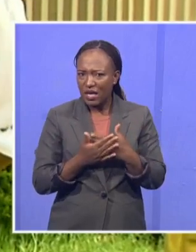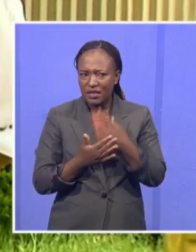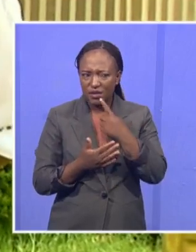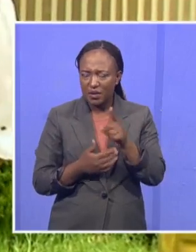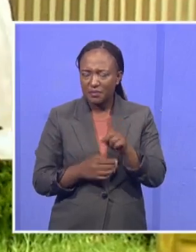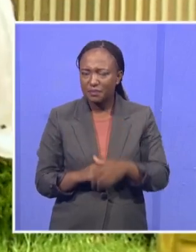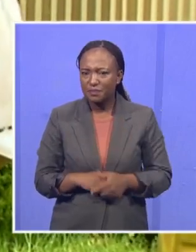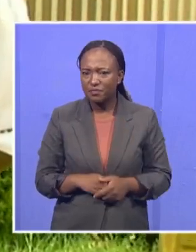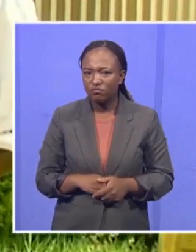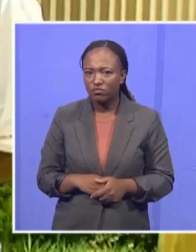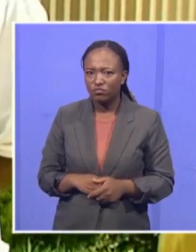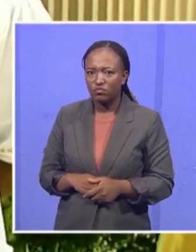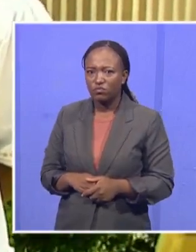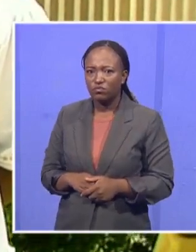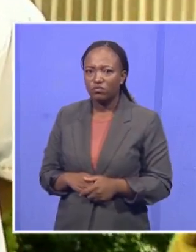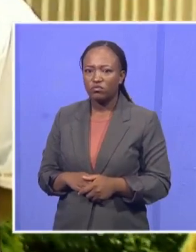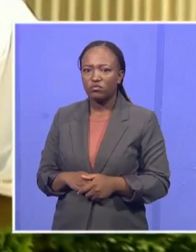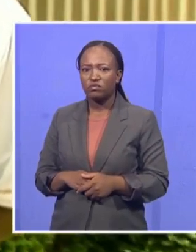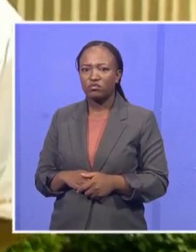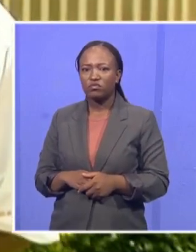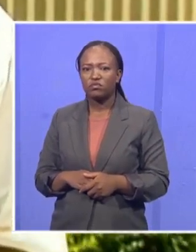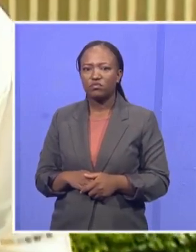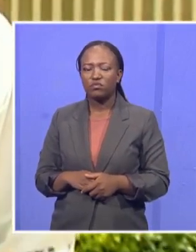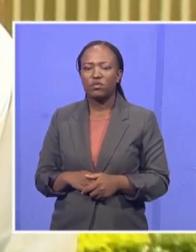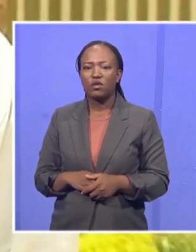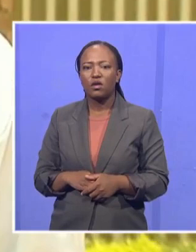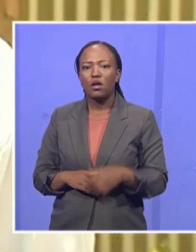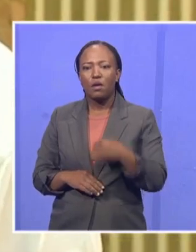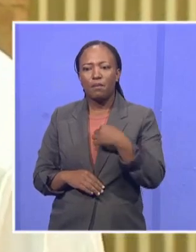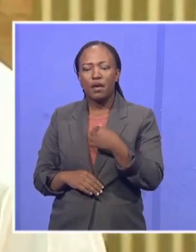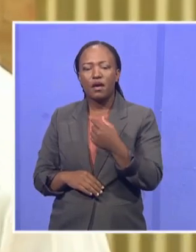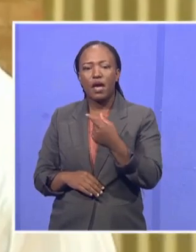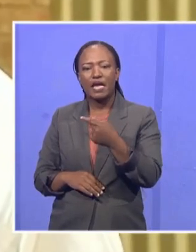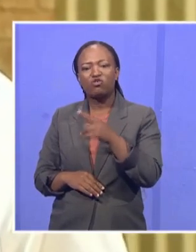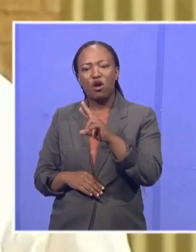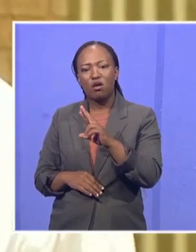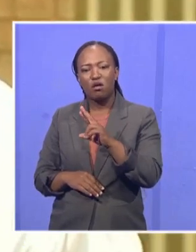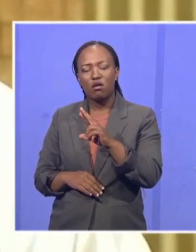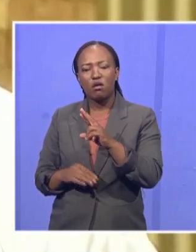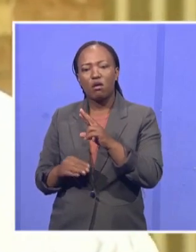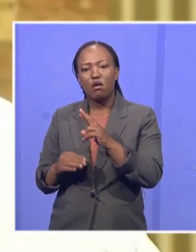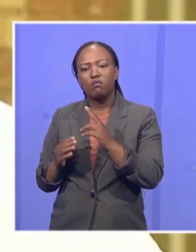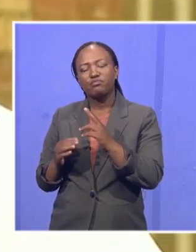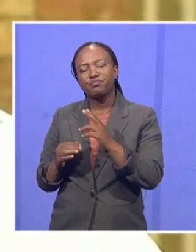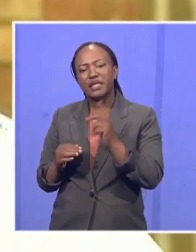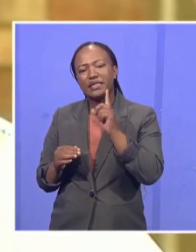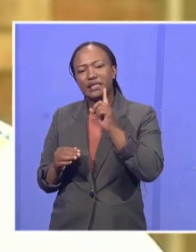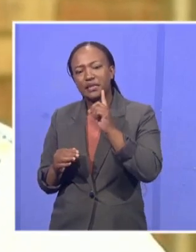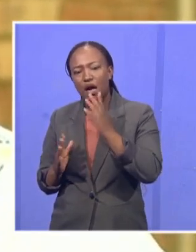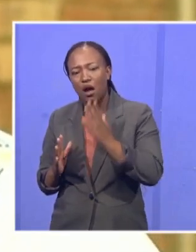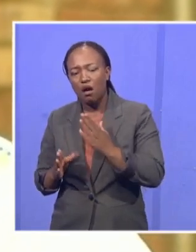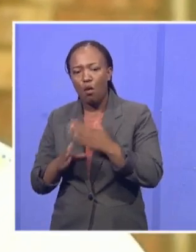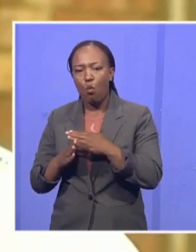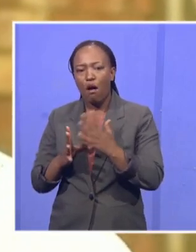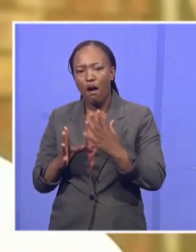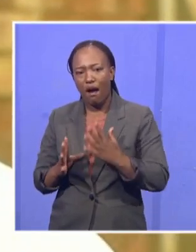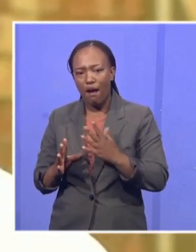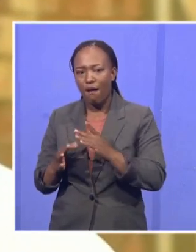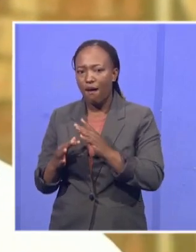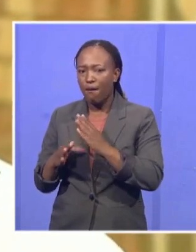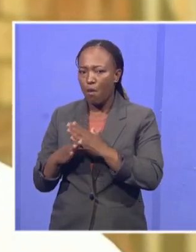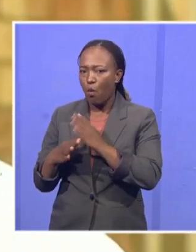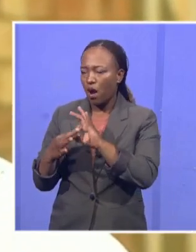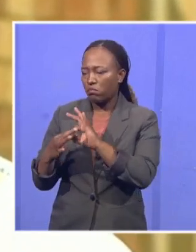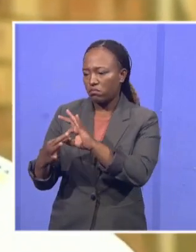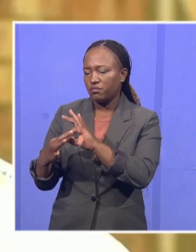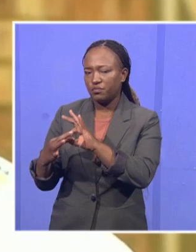tell them? I have very good human relations with all my staff members, teachers and general workers, and I'm